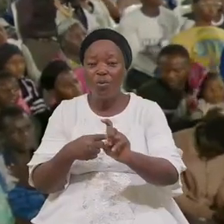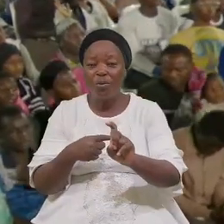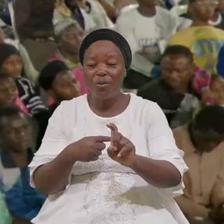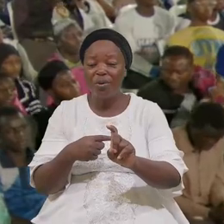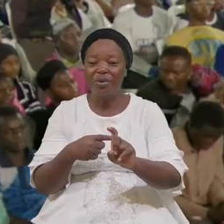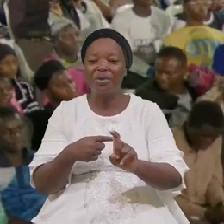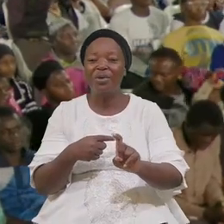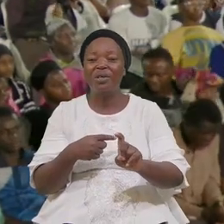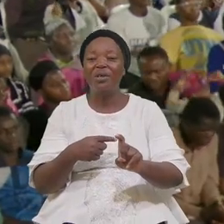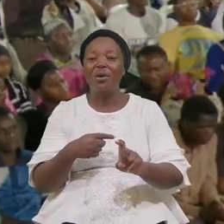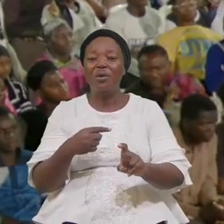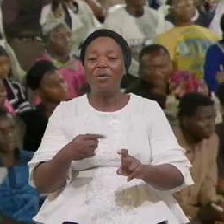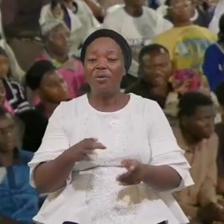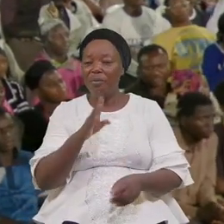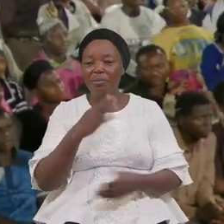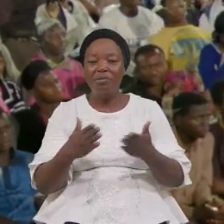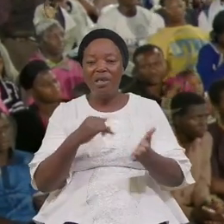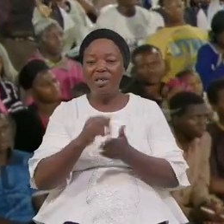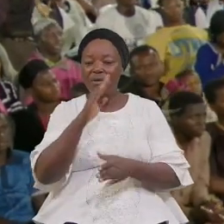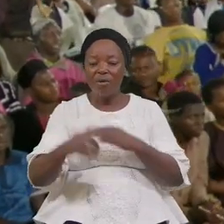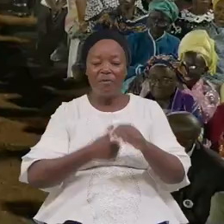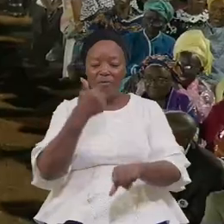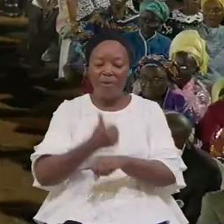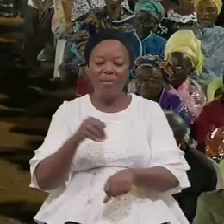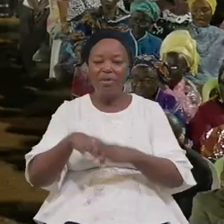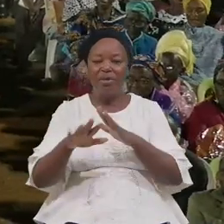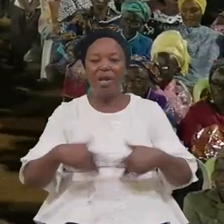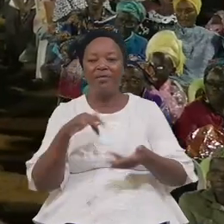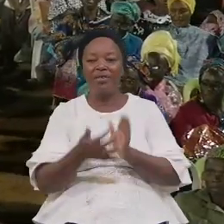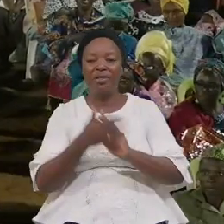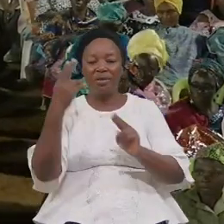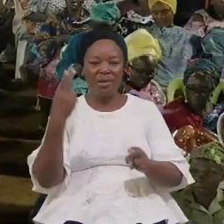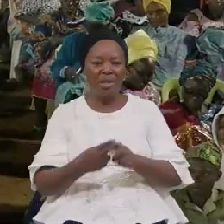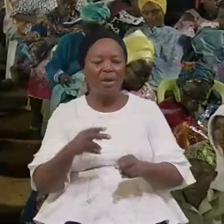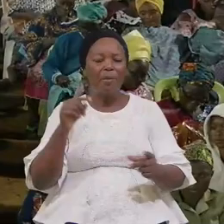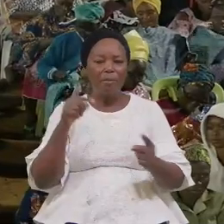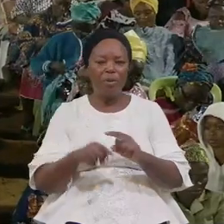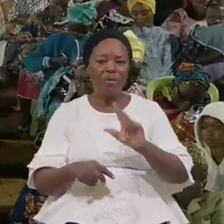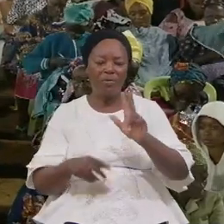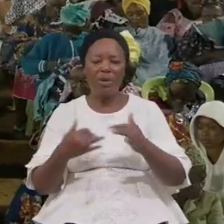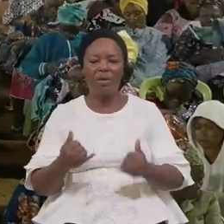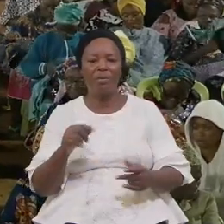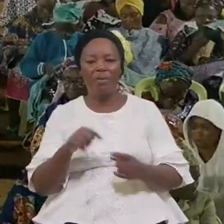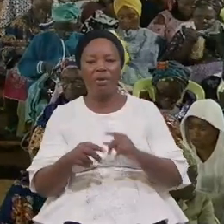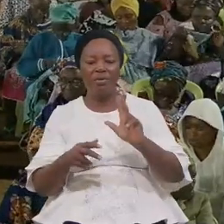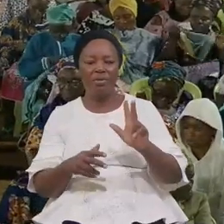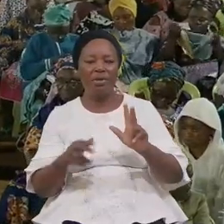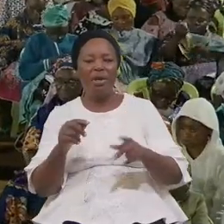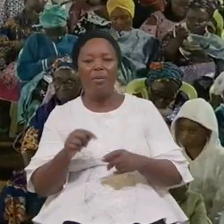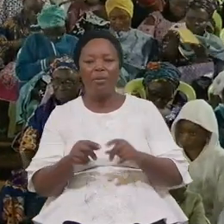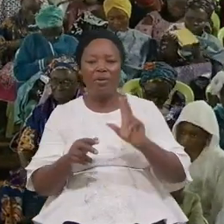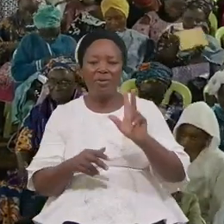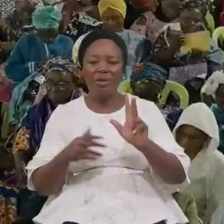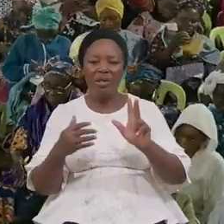Be it confirmed in your life in Jesus' name. We're coming to point number three now. Number three is